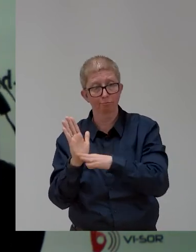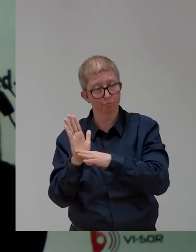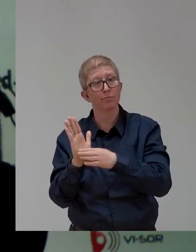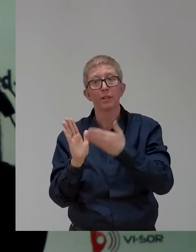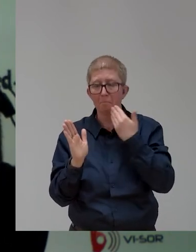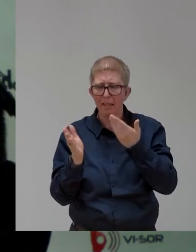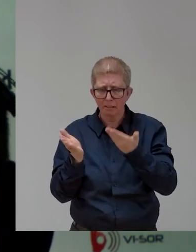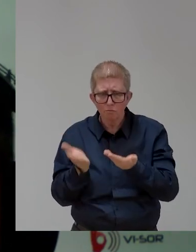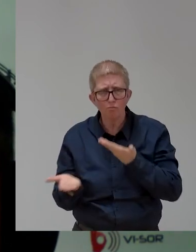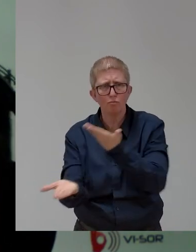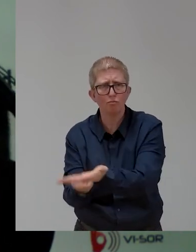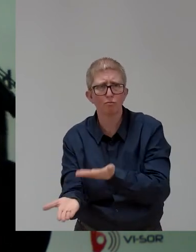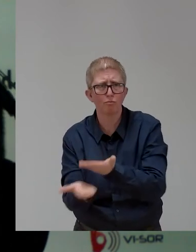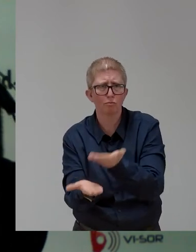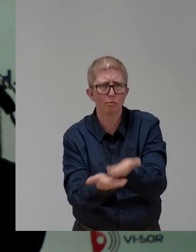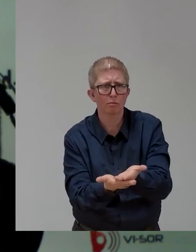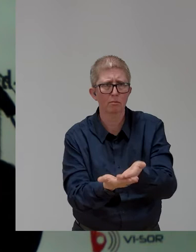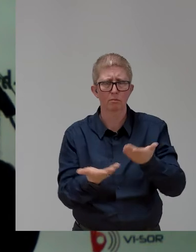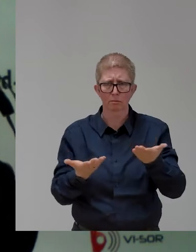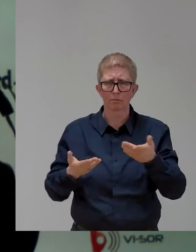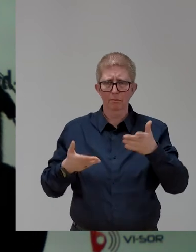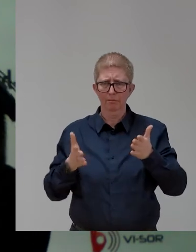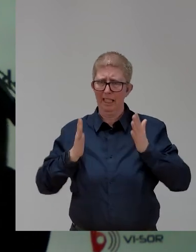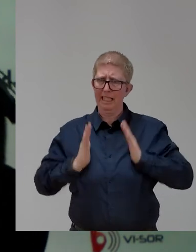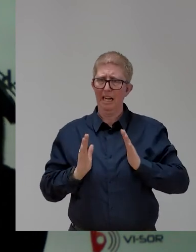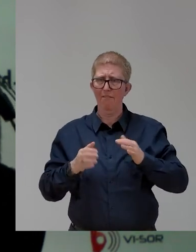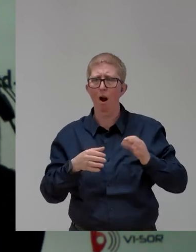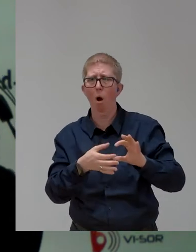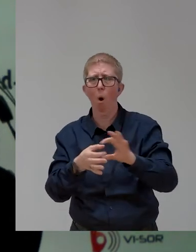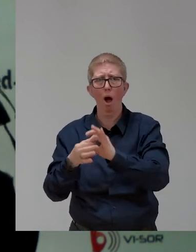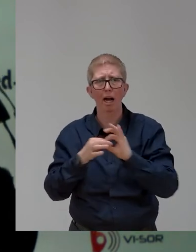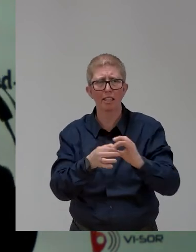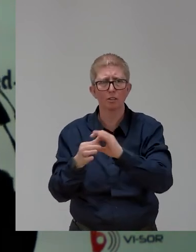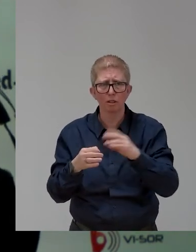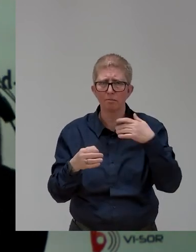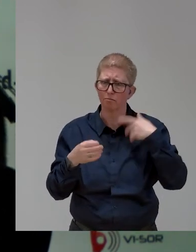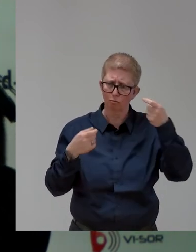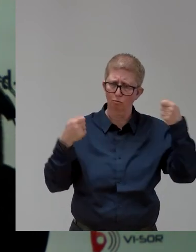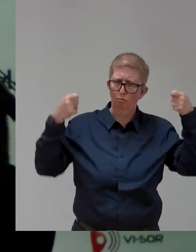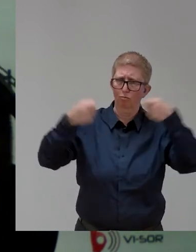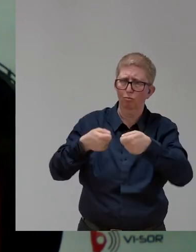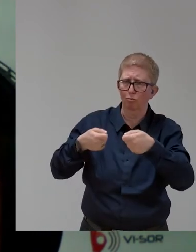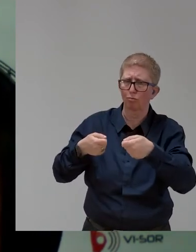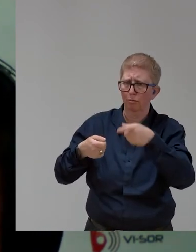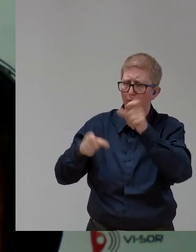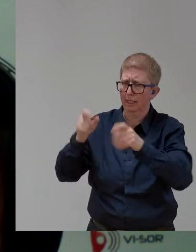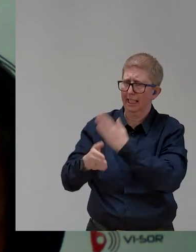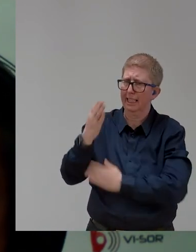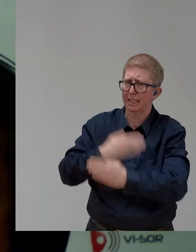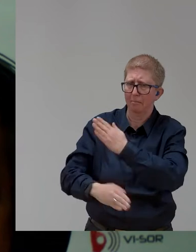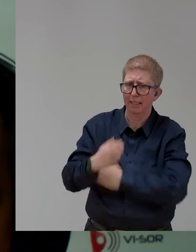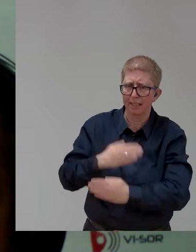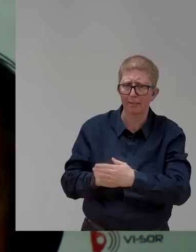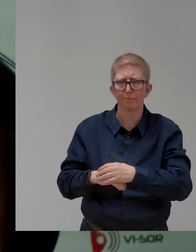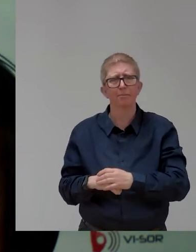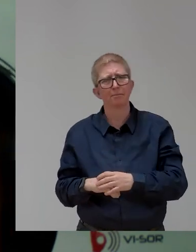civil organizations in benefit of people with disabilities. In order to obtain the virtuous articulation between